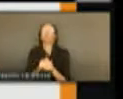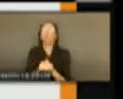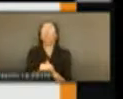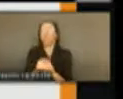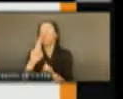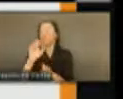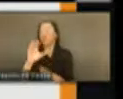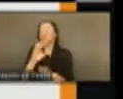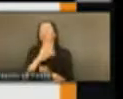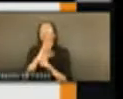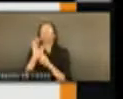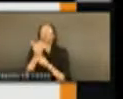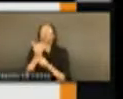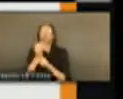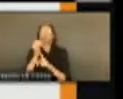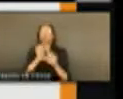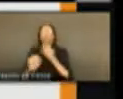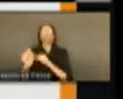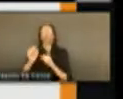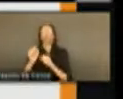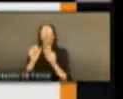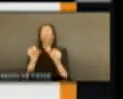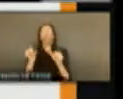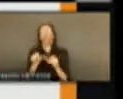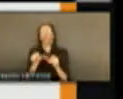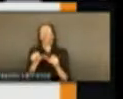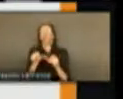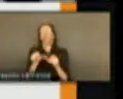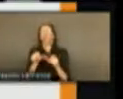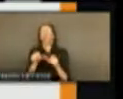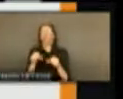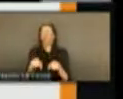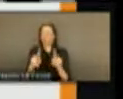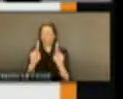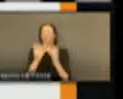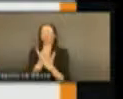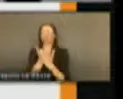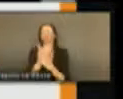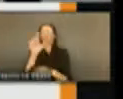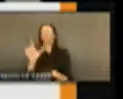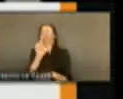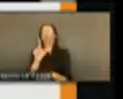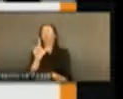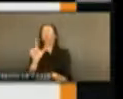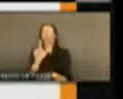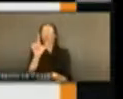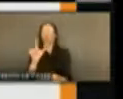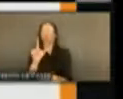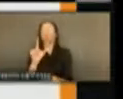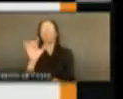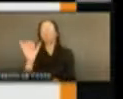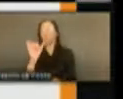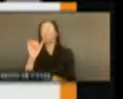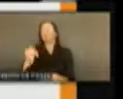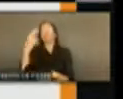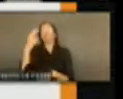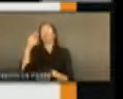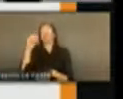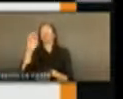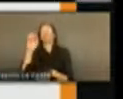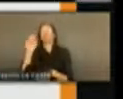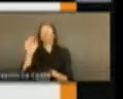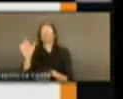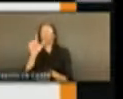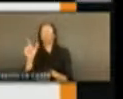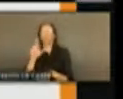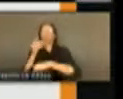library system to construct new libraries such as Hialeah Gardens Library and the renovation of existing libraries. Projects